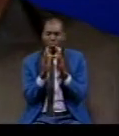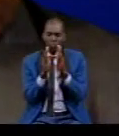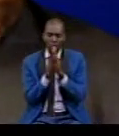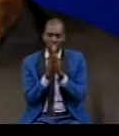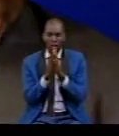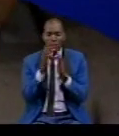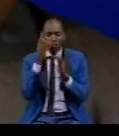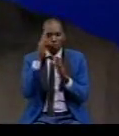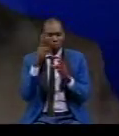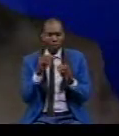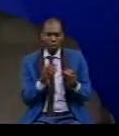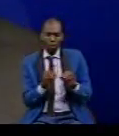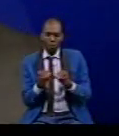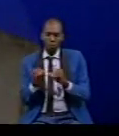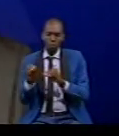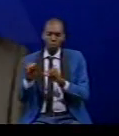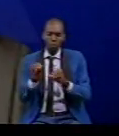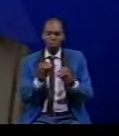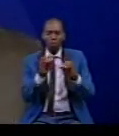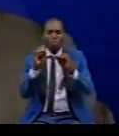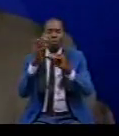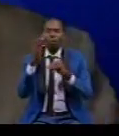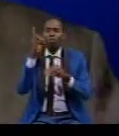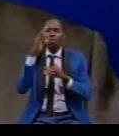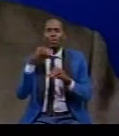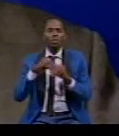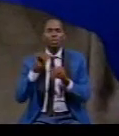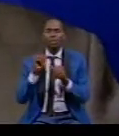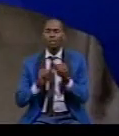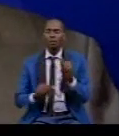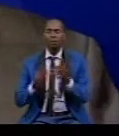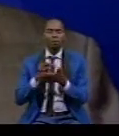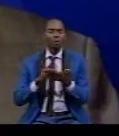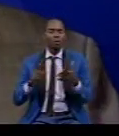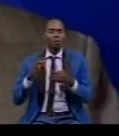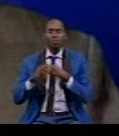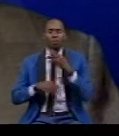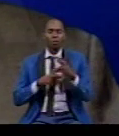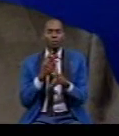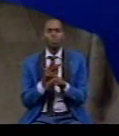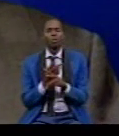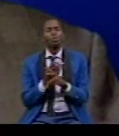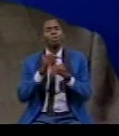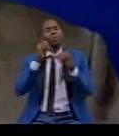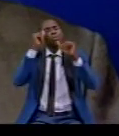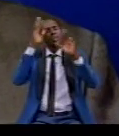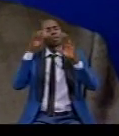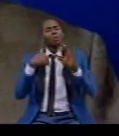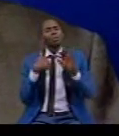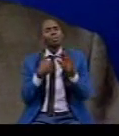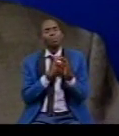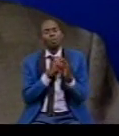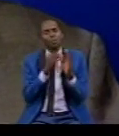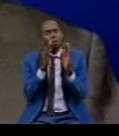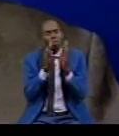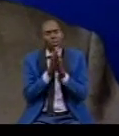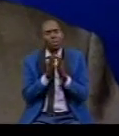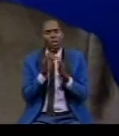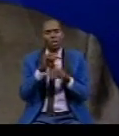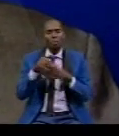confess, it is that you forsake. Whoso confesseth and forsaketh